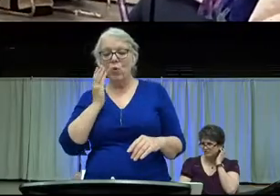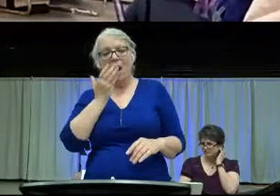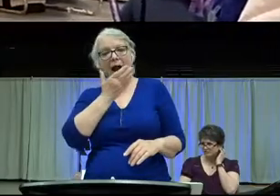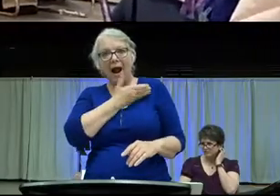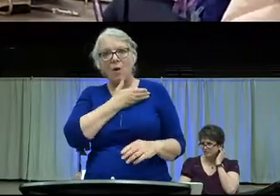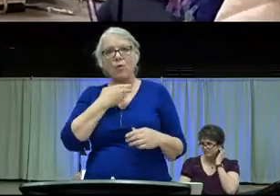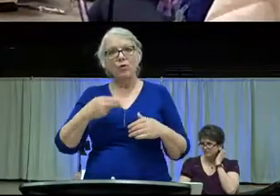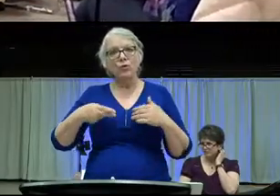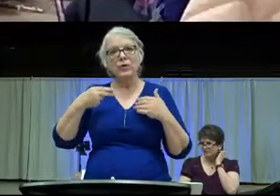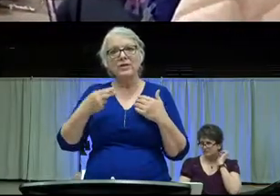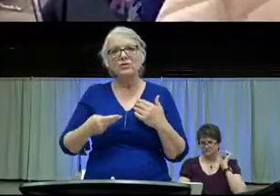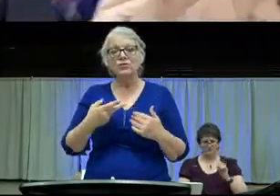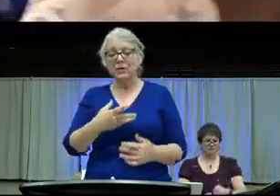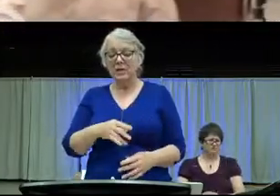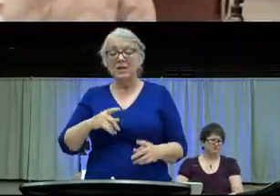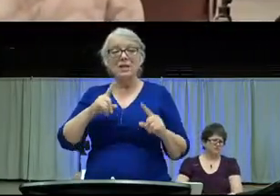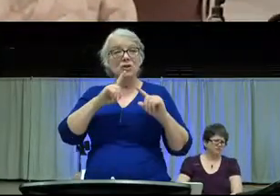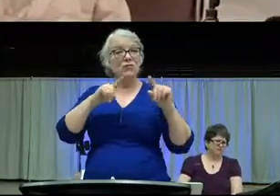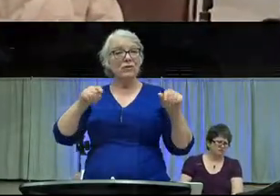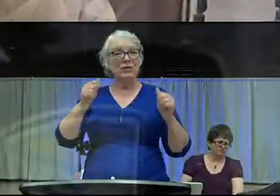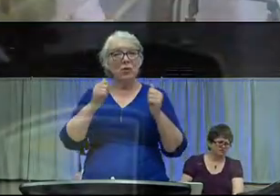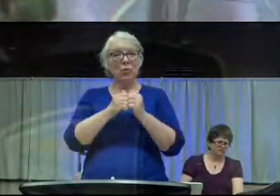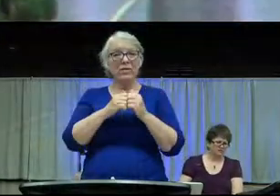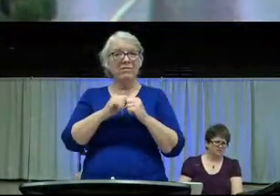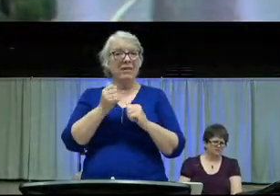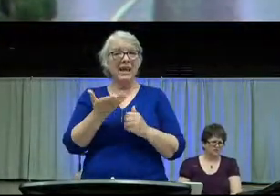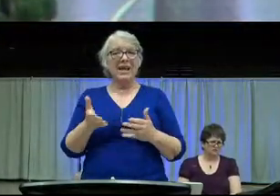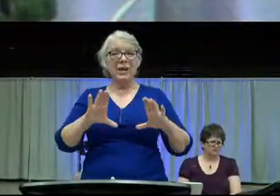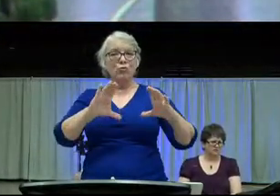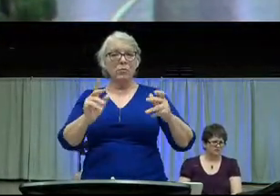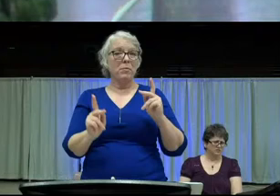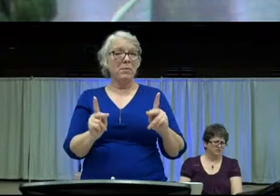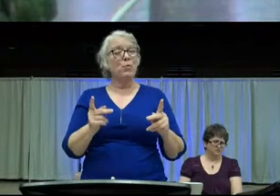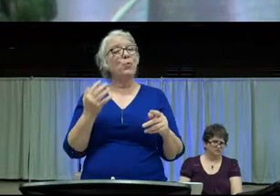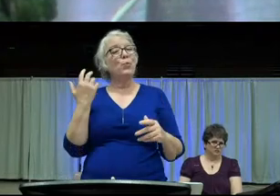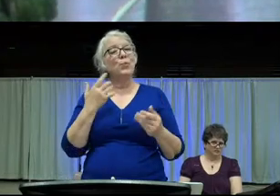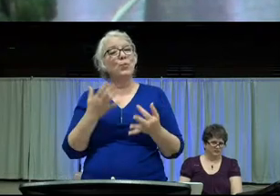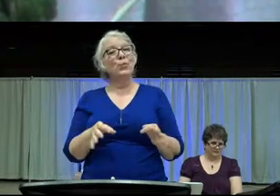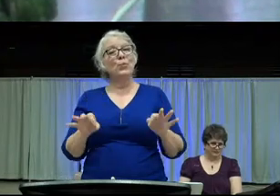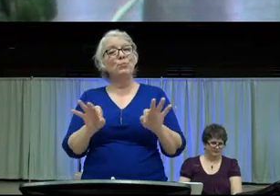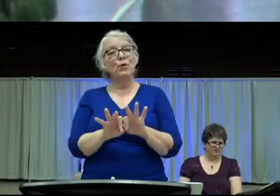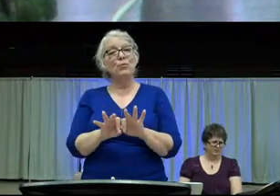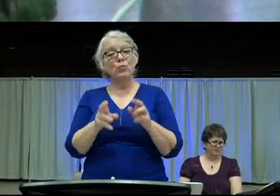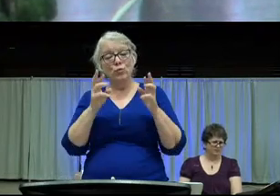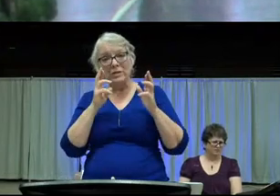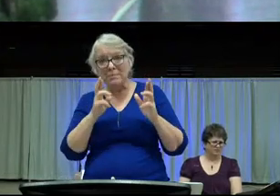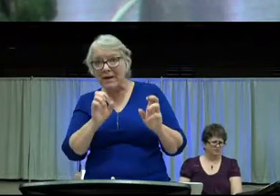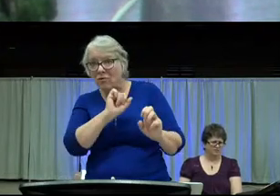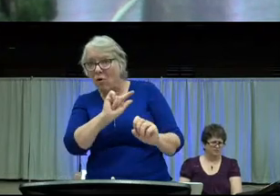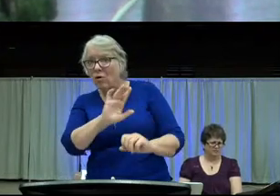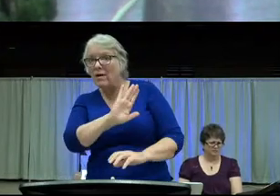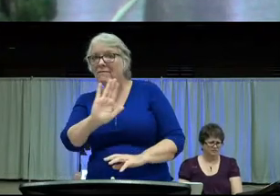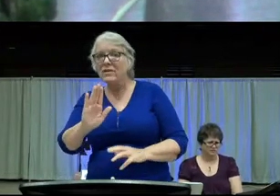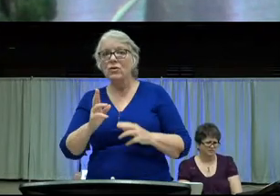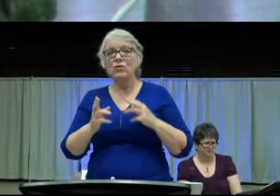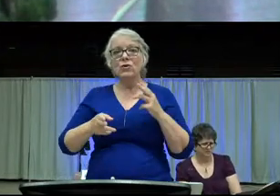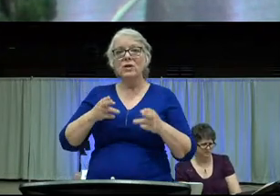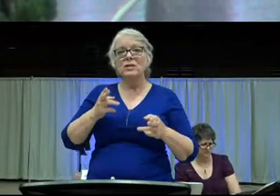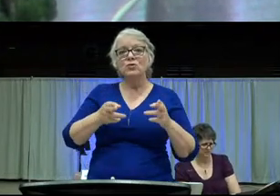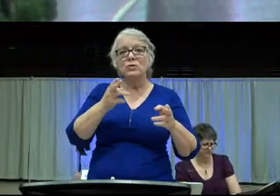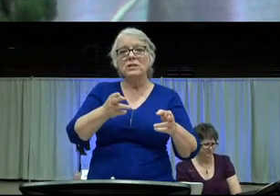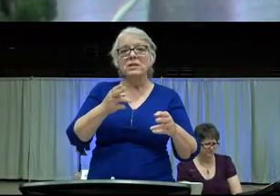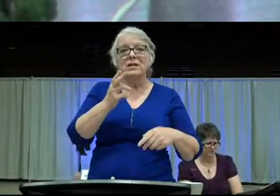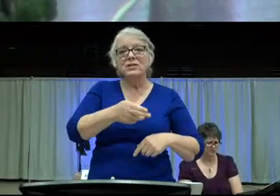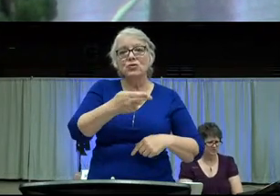is important, and we respect everyone's history and story. Now, I would like to welcome Dugan Coburn and